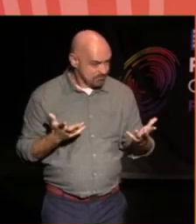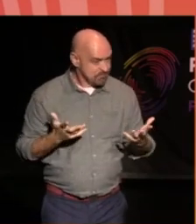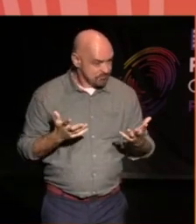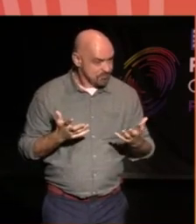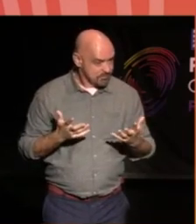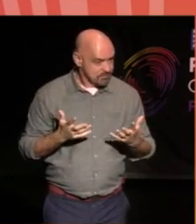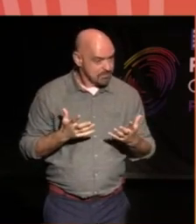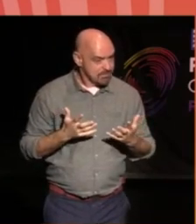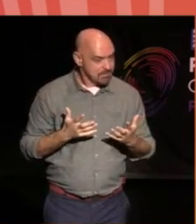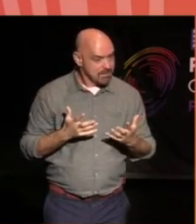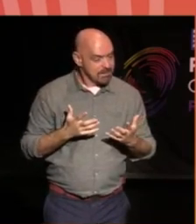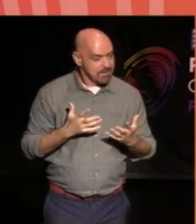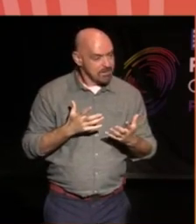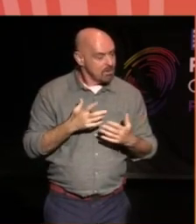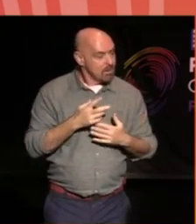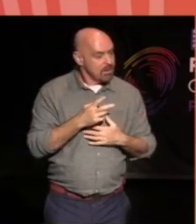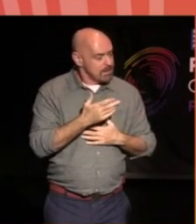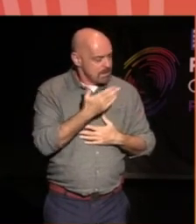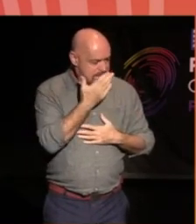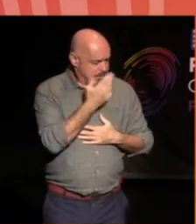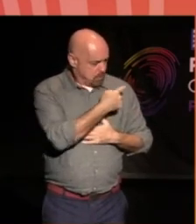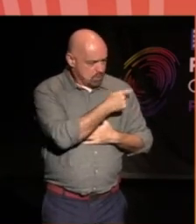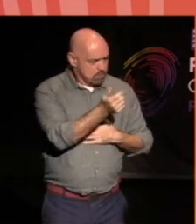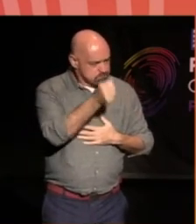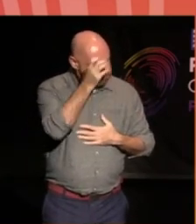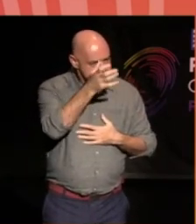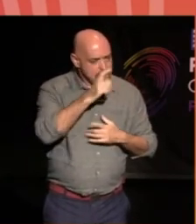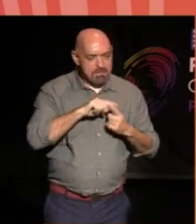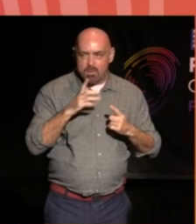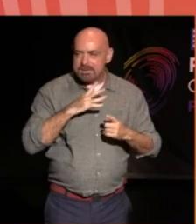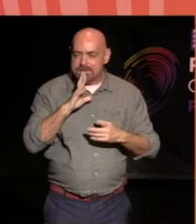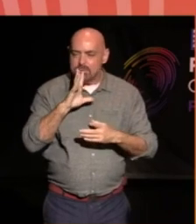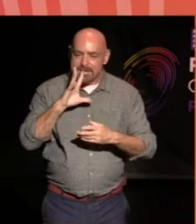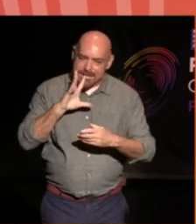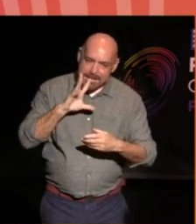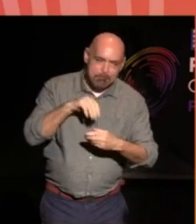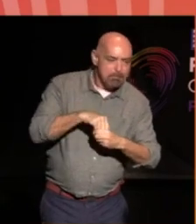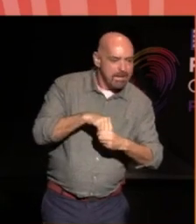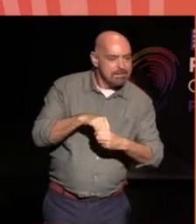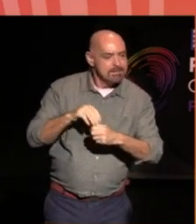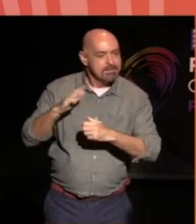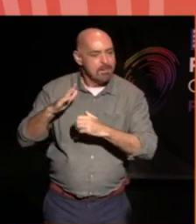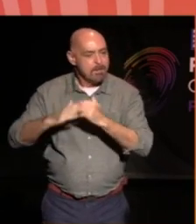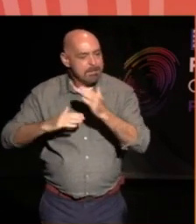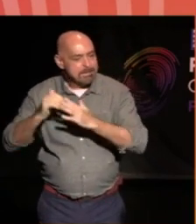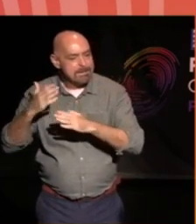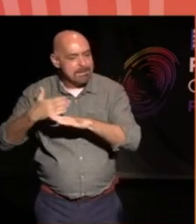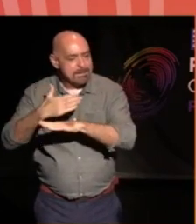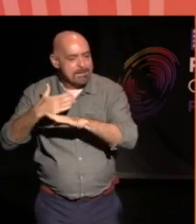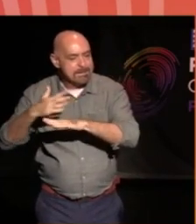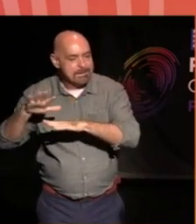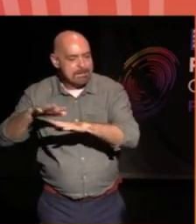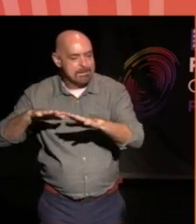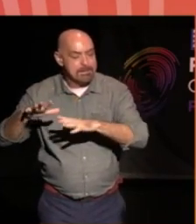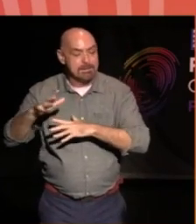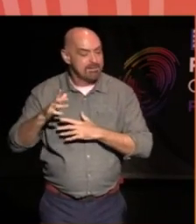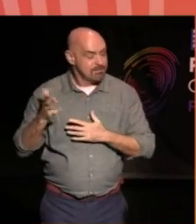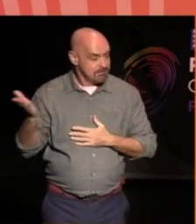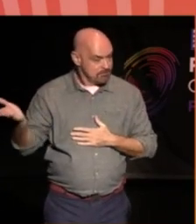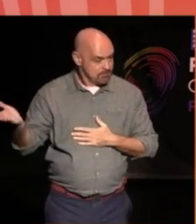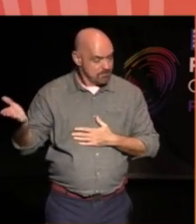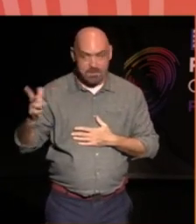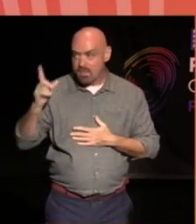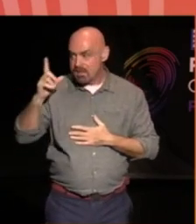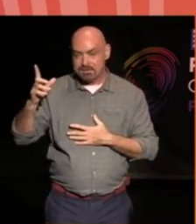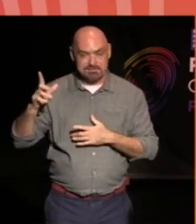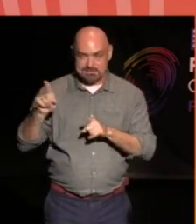embedded in this and have the knowledge, it seems almost, well, of course we should be doing that. But I think for an industry that's been doing something one way